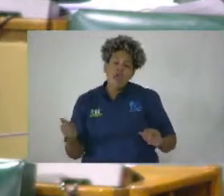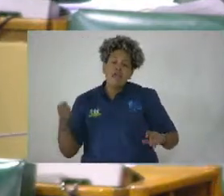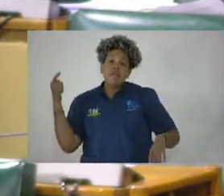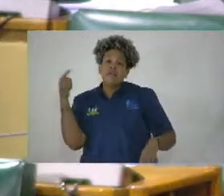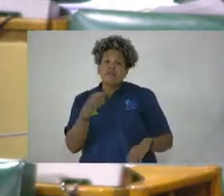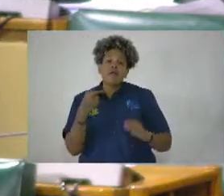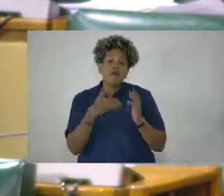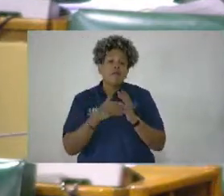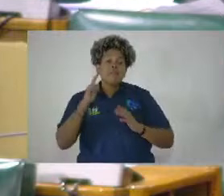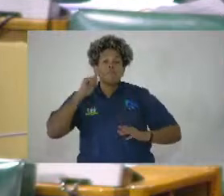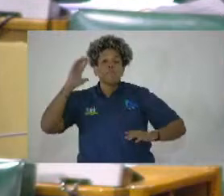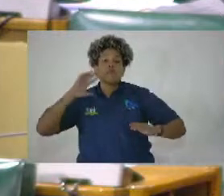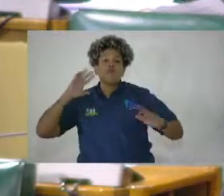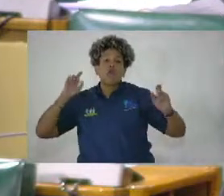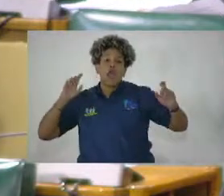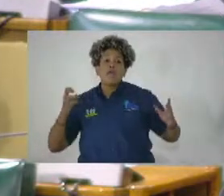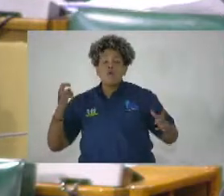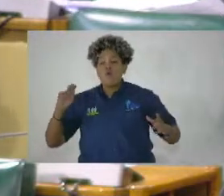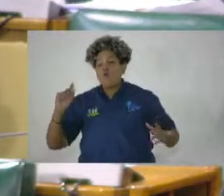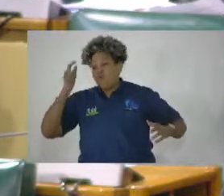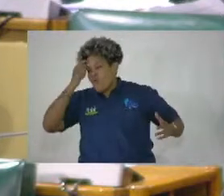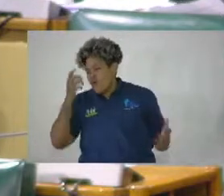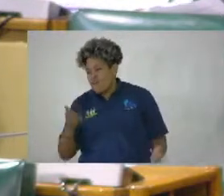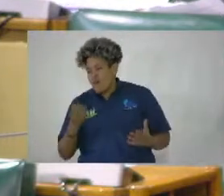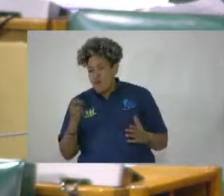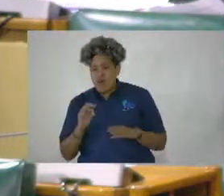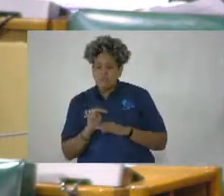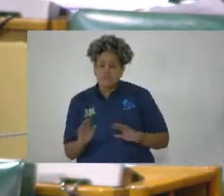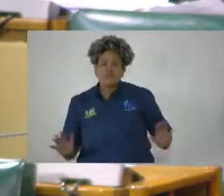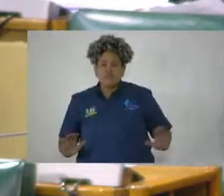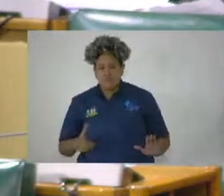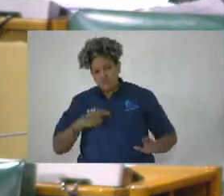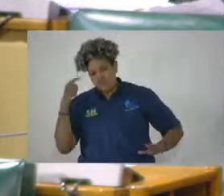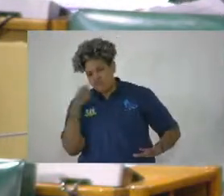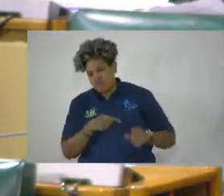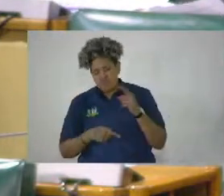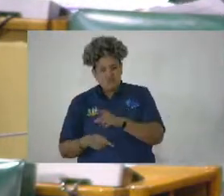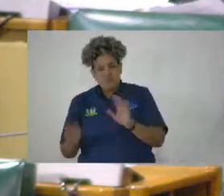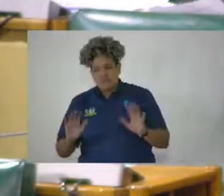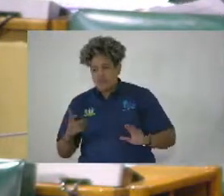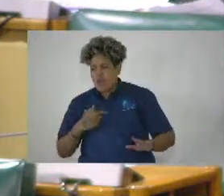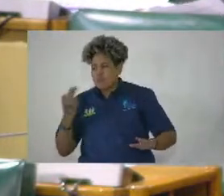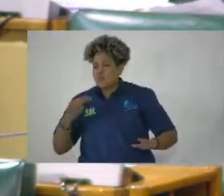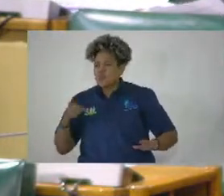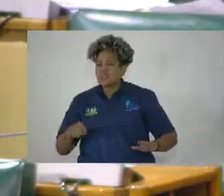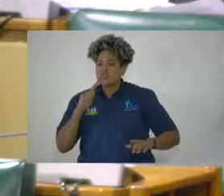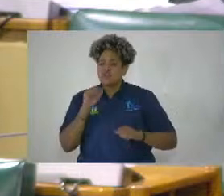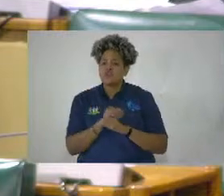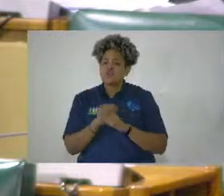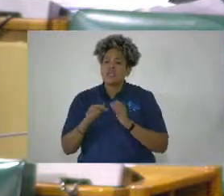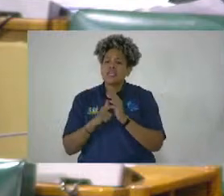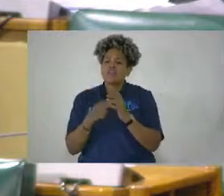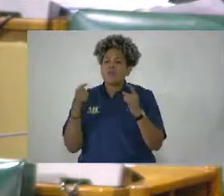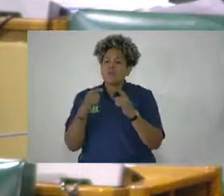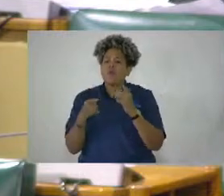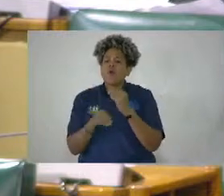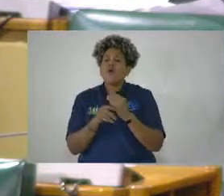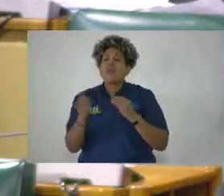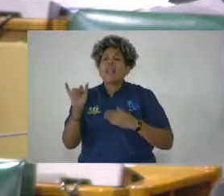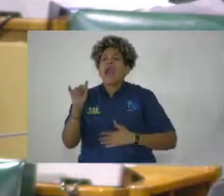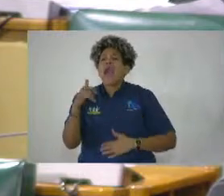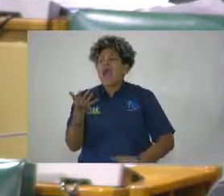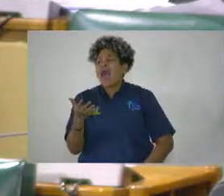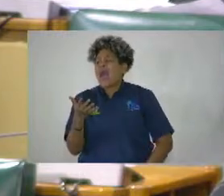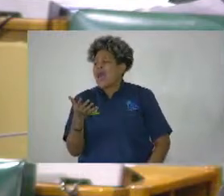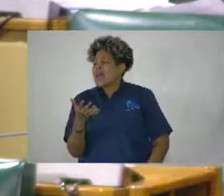previous administration or previous minister or anything like that. I'm using it to illustrate a point. It would be as if,